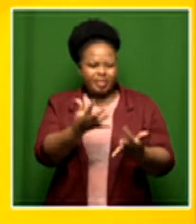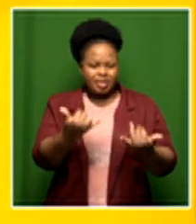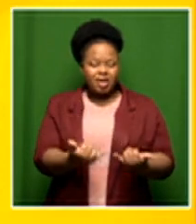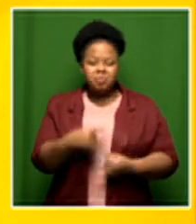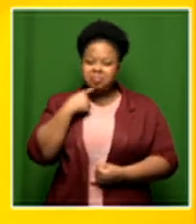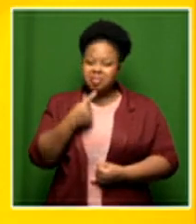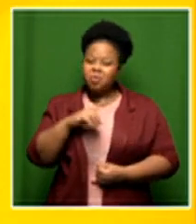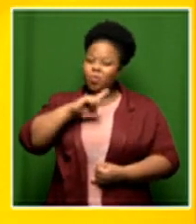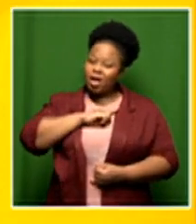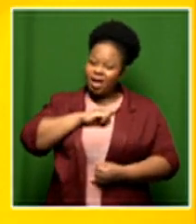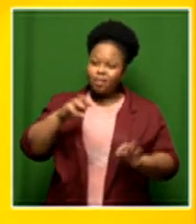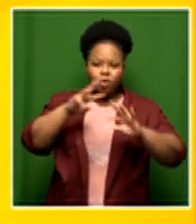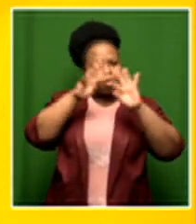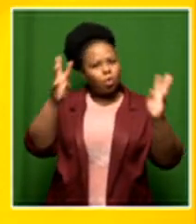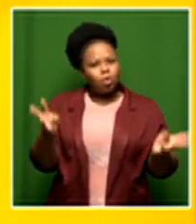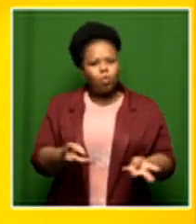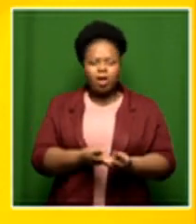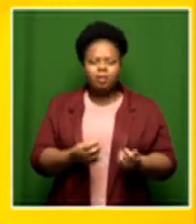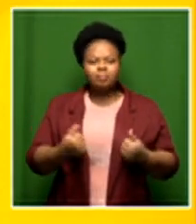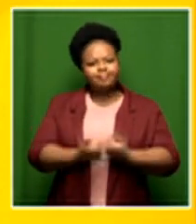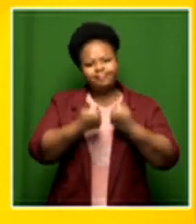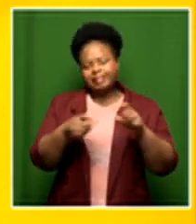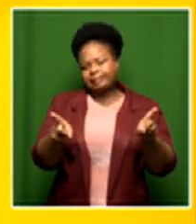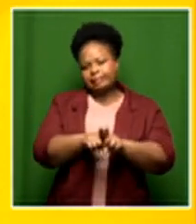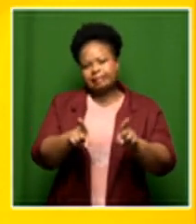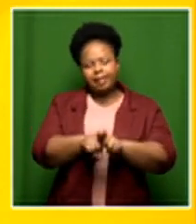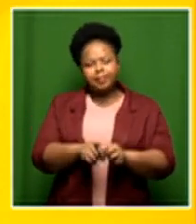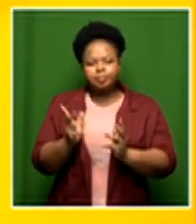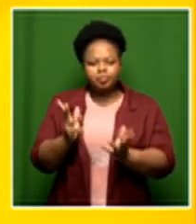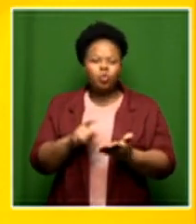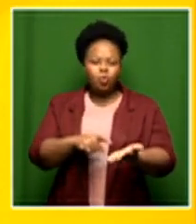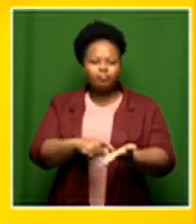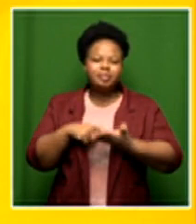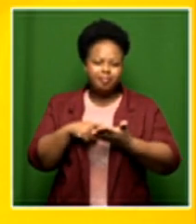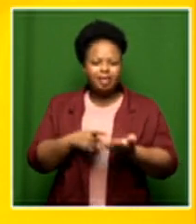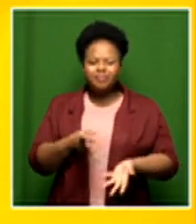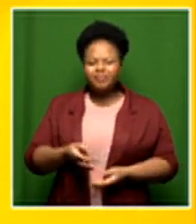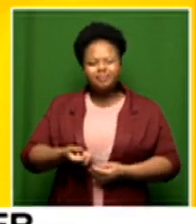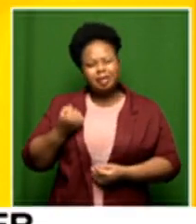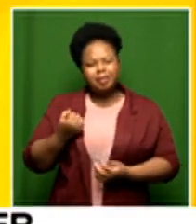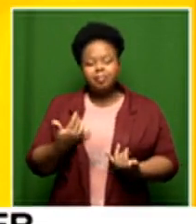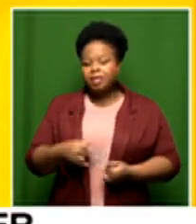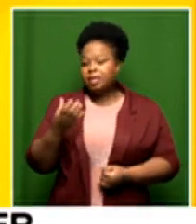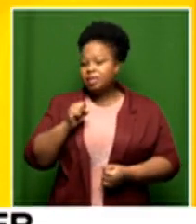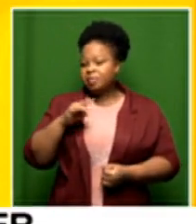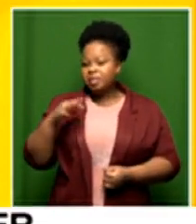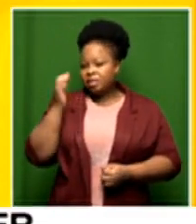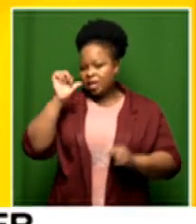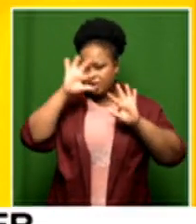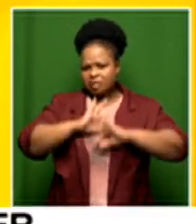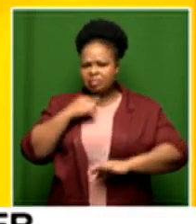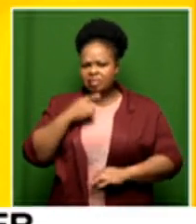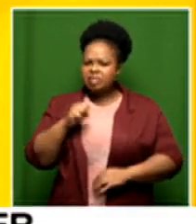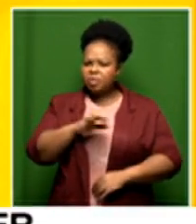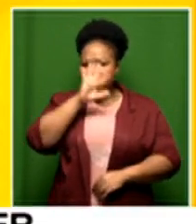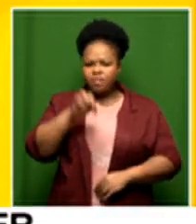to global supply-demand challenges. And in an interview on SABC last night, Dr. Mkhize said that South Africa will only